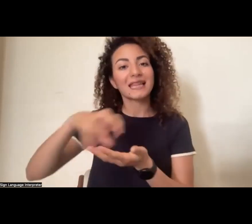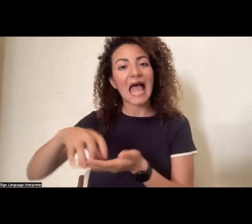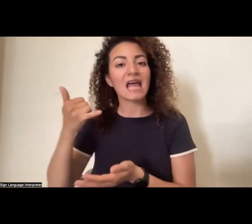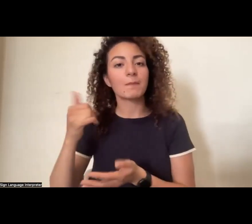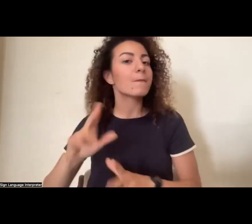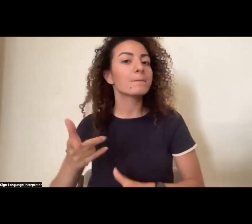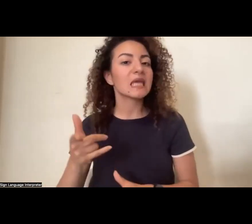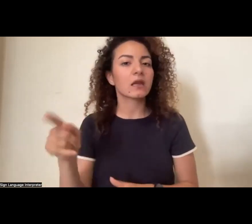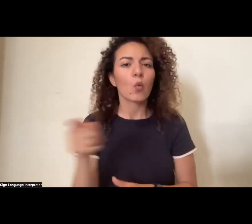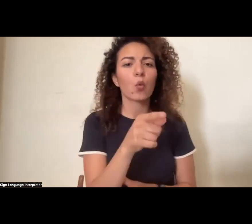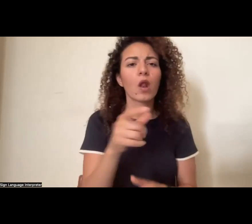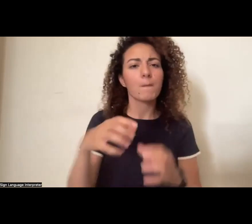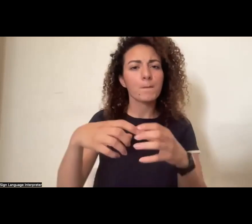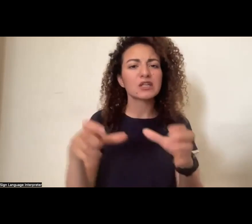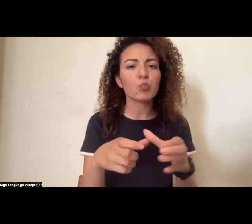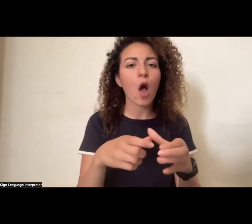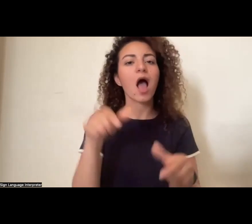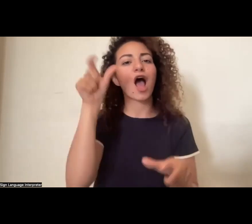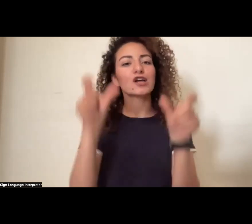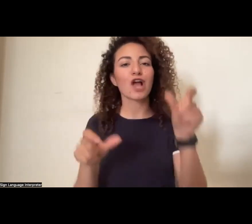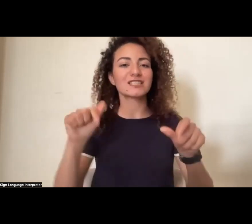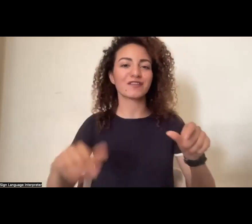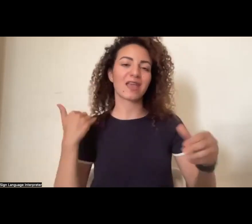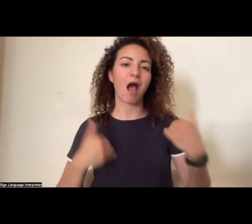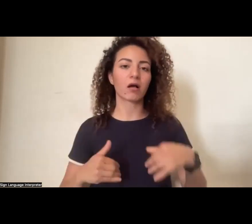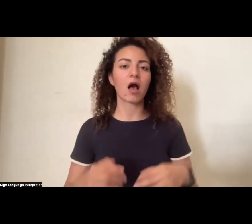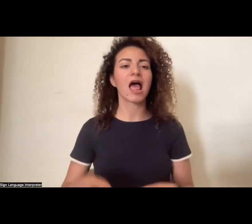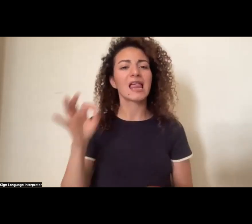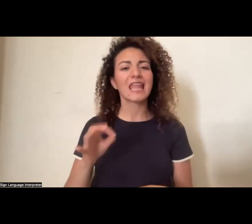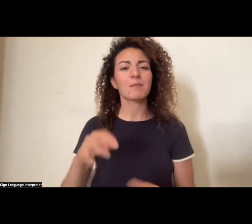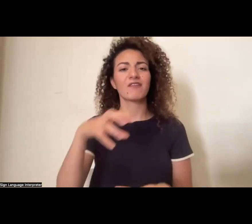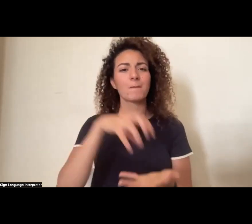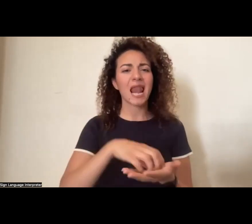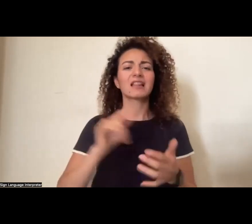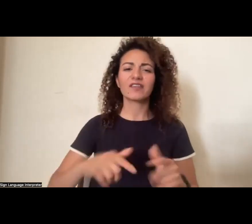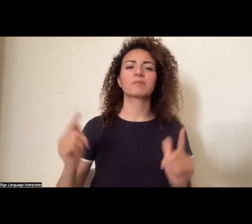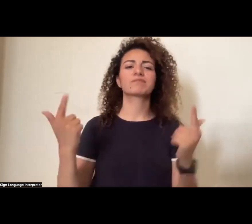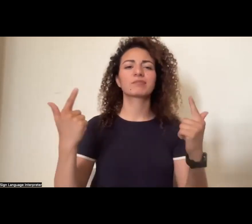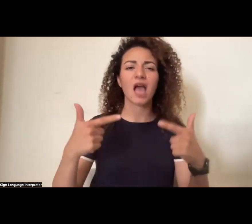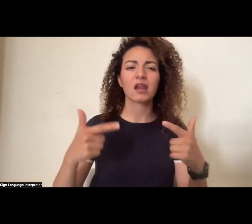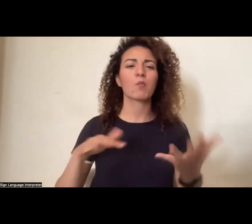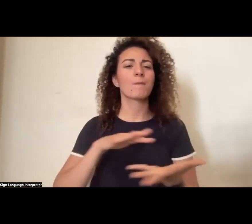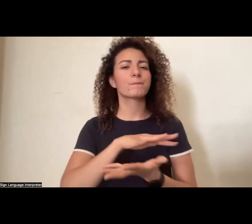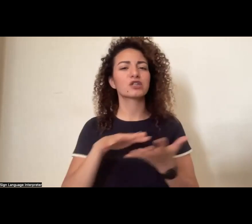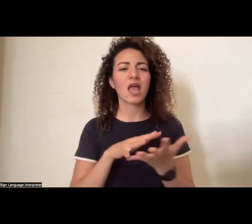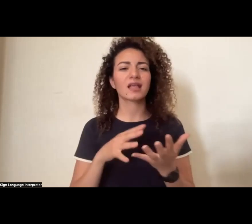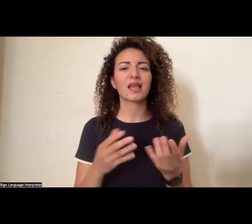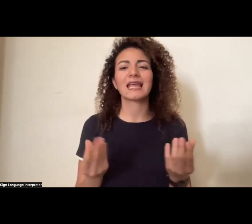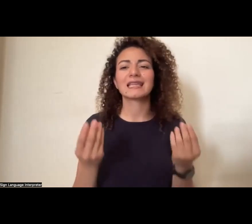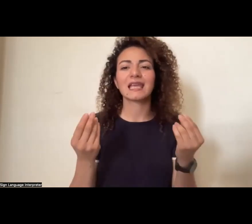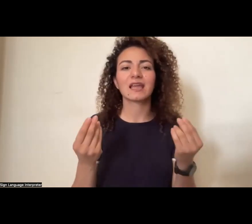of recurrent crises and shocks and conflicts, armed conflicts particularly, this makes